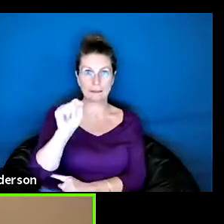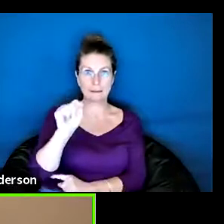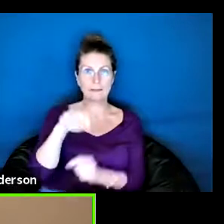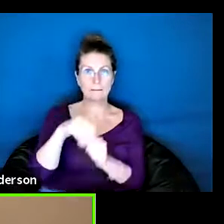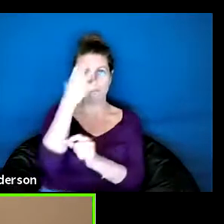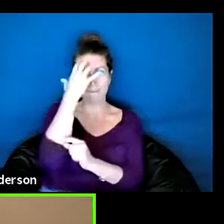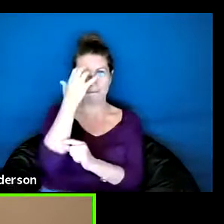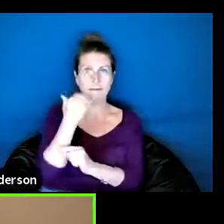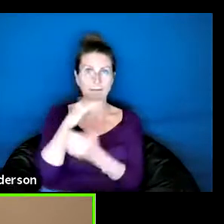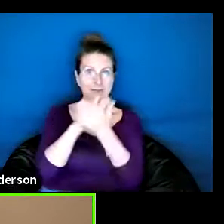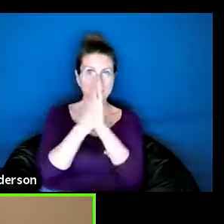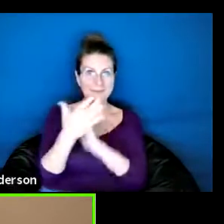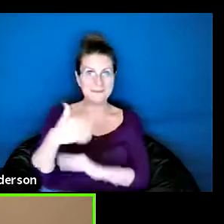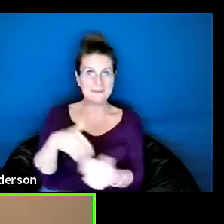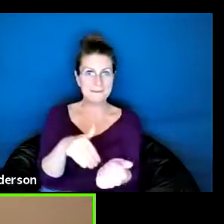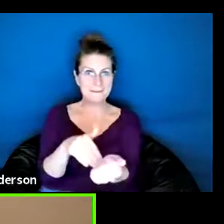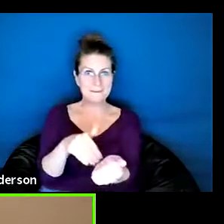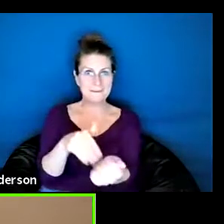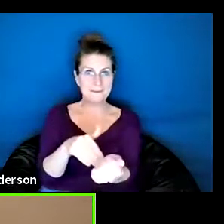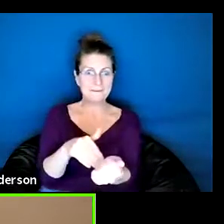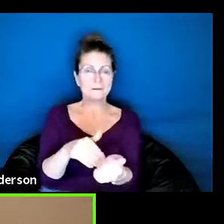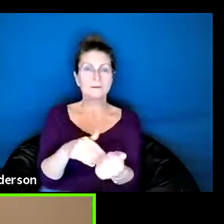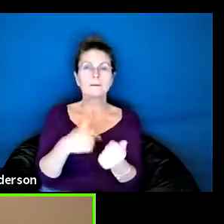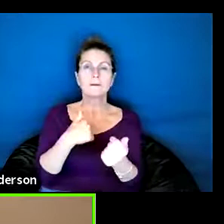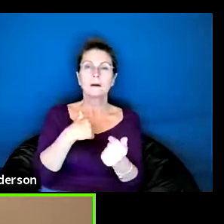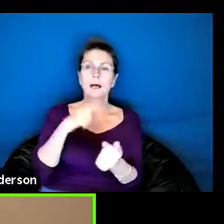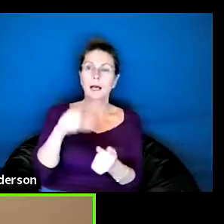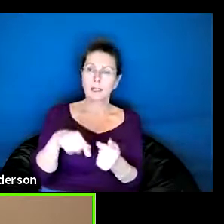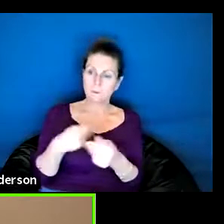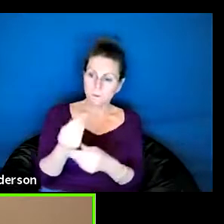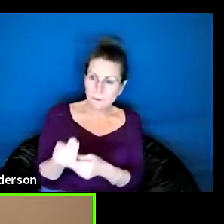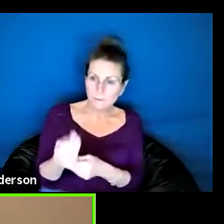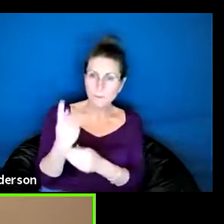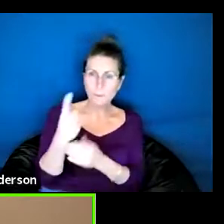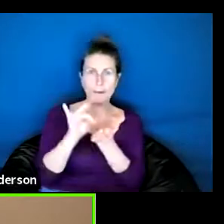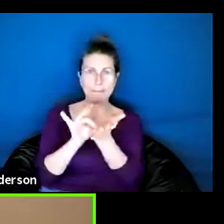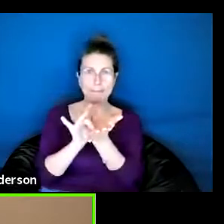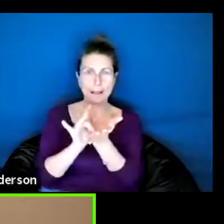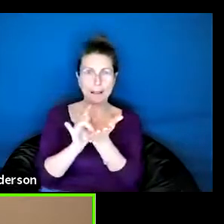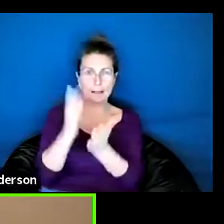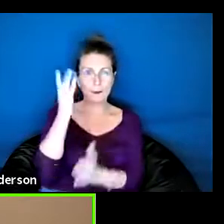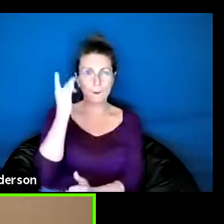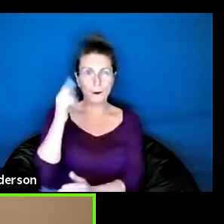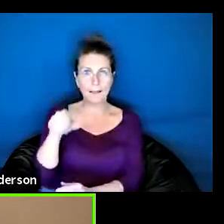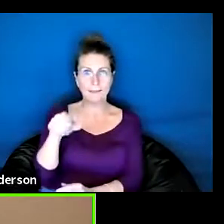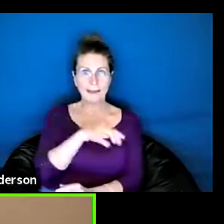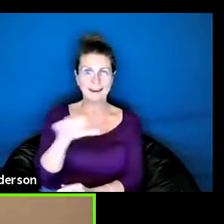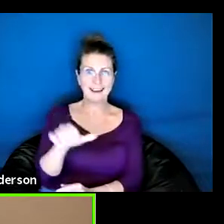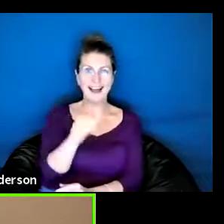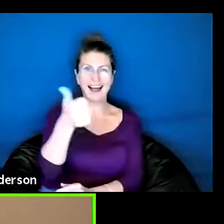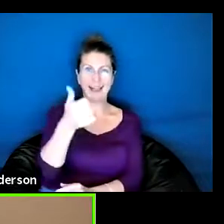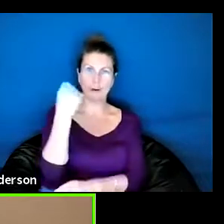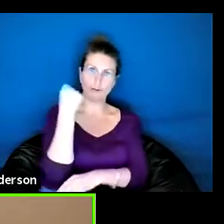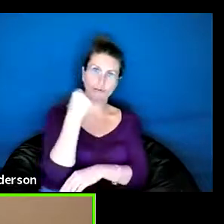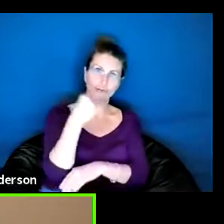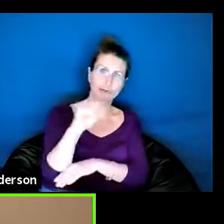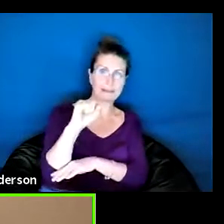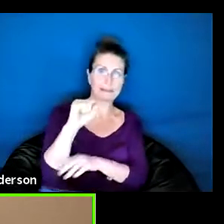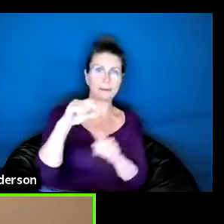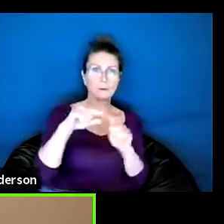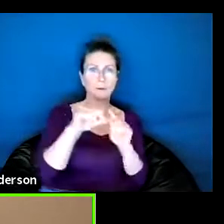figuring out that I had to give a patient vancomycin because they had methicillin-resistant Staph aureus, and then they had